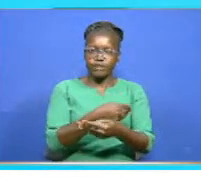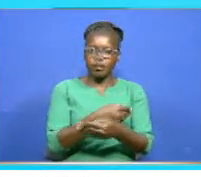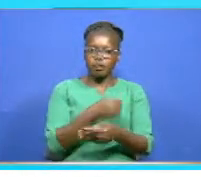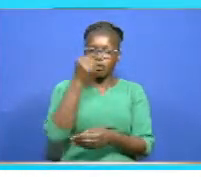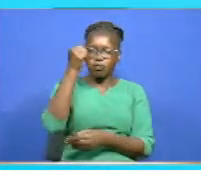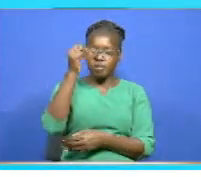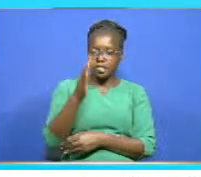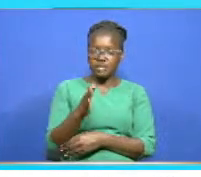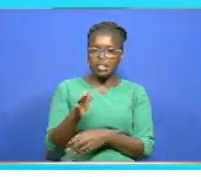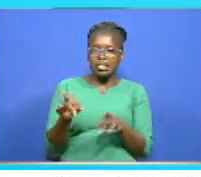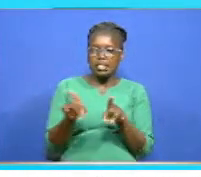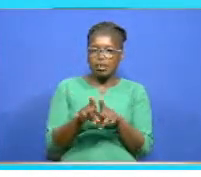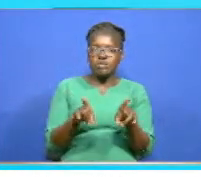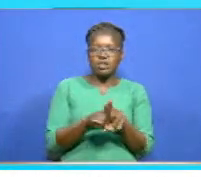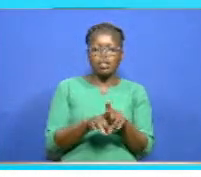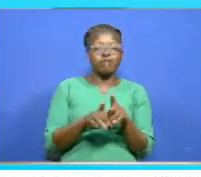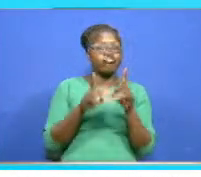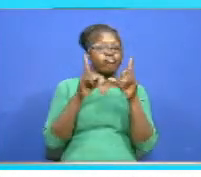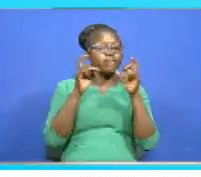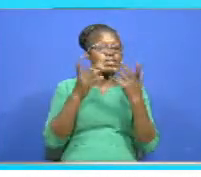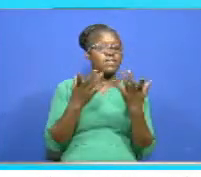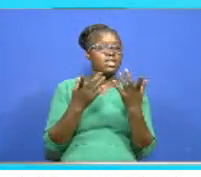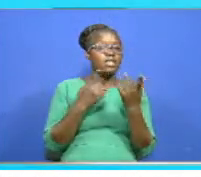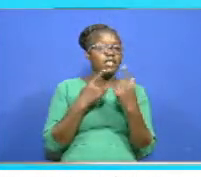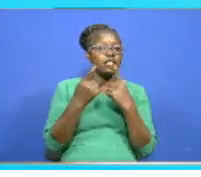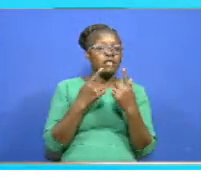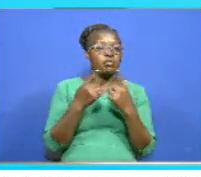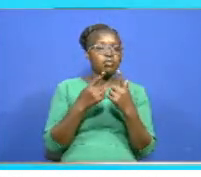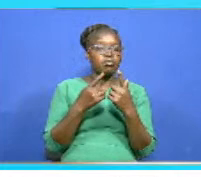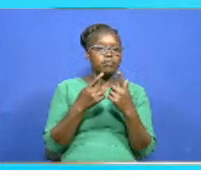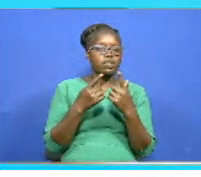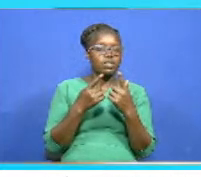politicians in the same picture, and they're talking about a free, fair